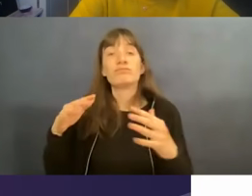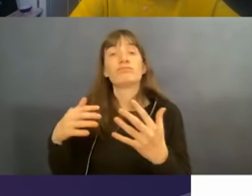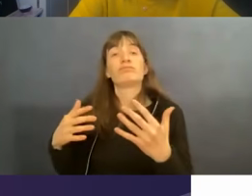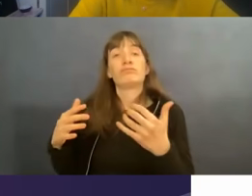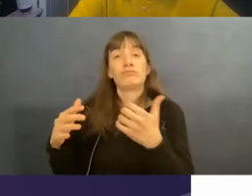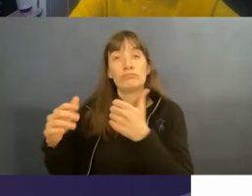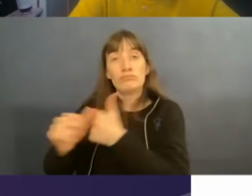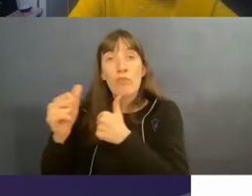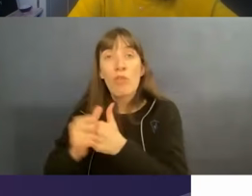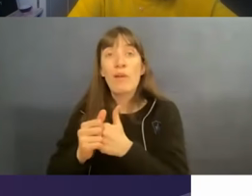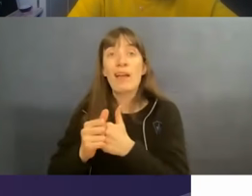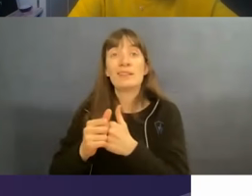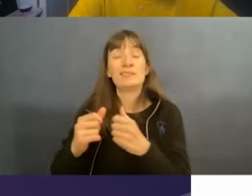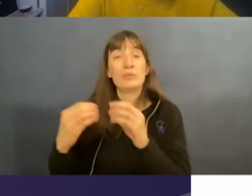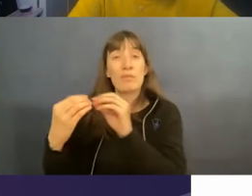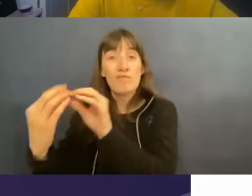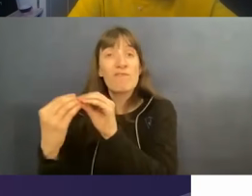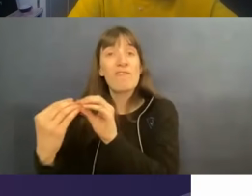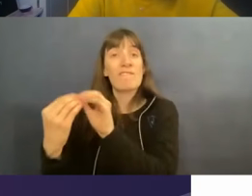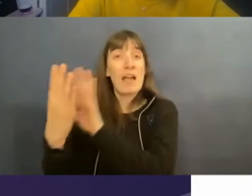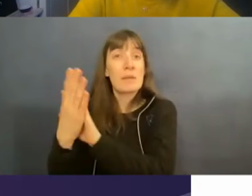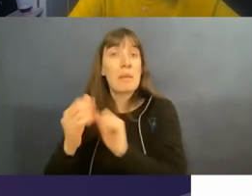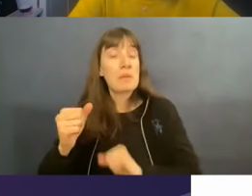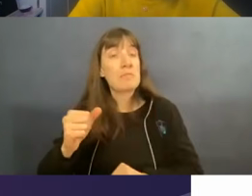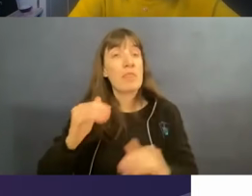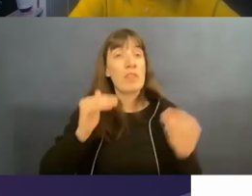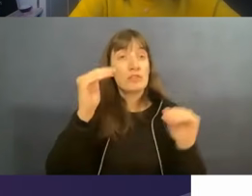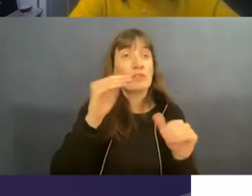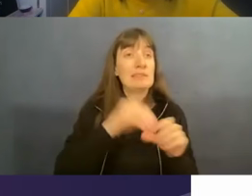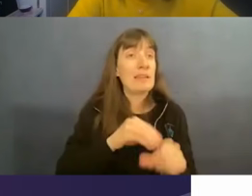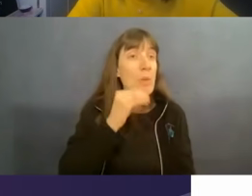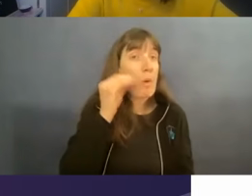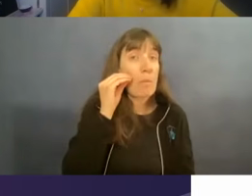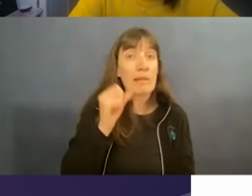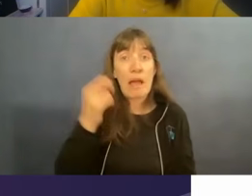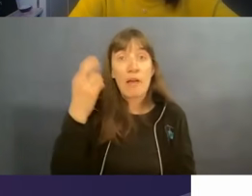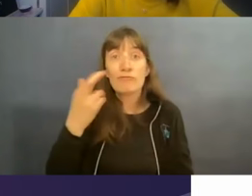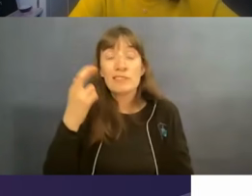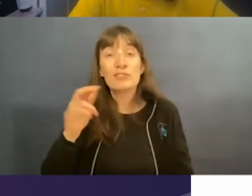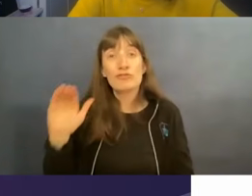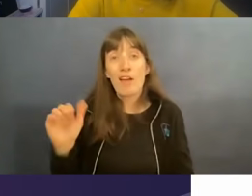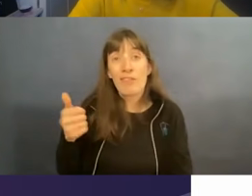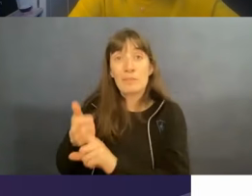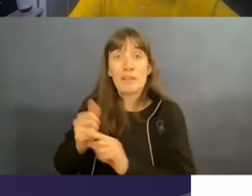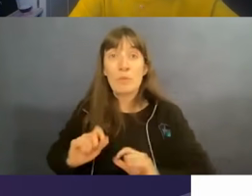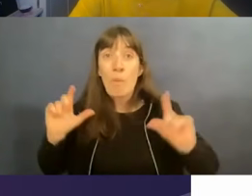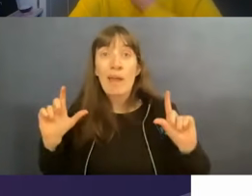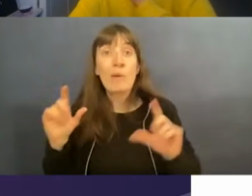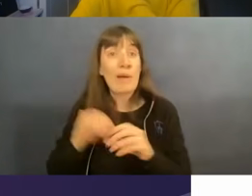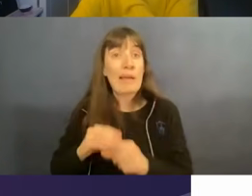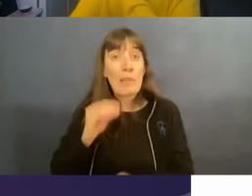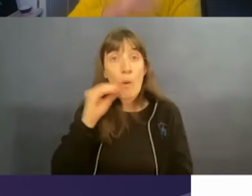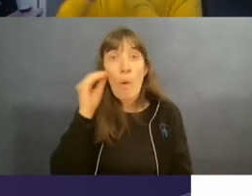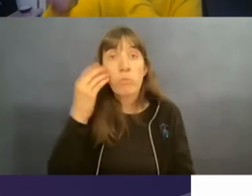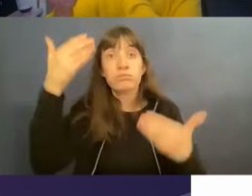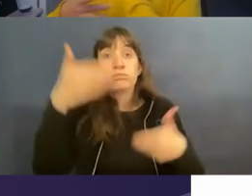the parents or the adults in the home, they don't know that the child is home, or that the child is awake, or whatever the case is,